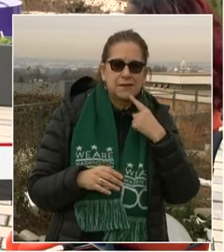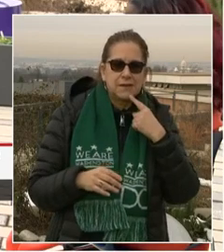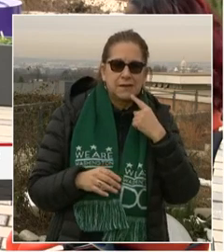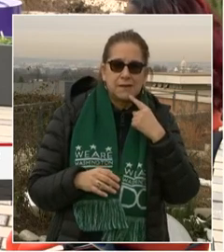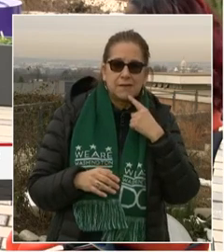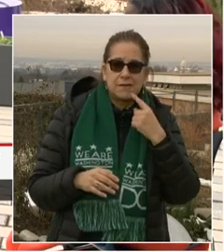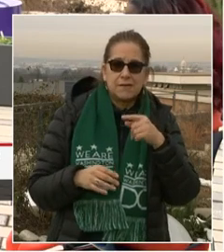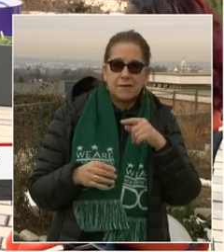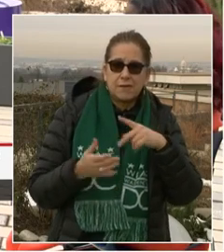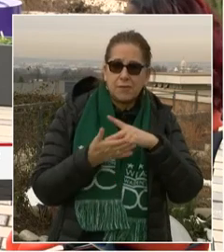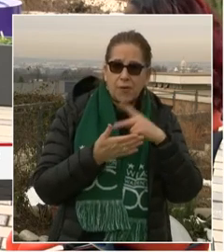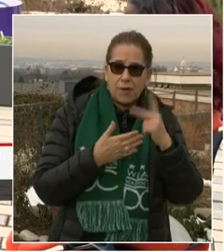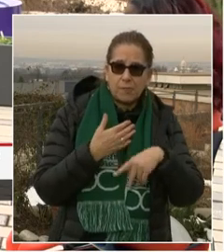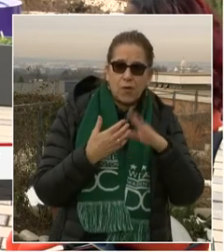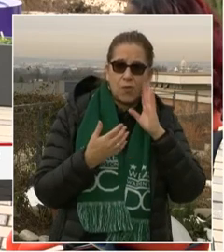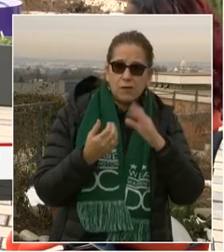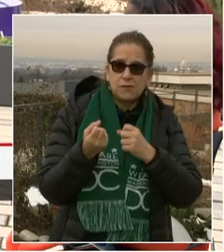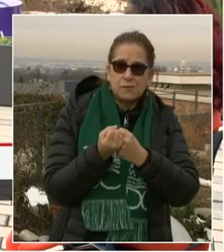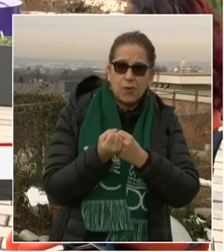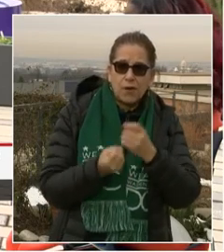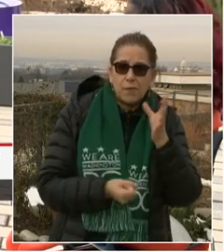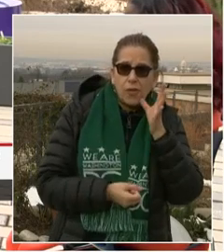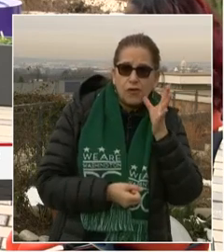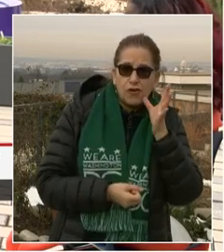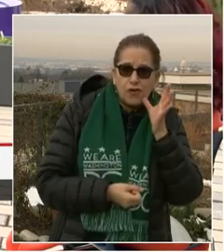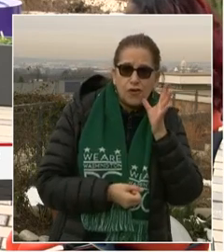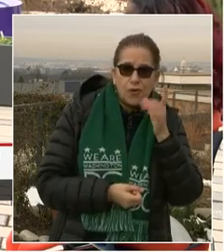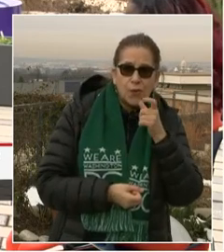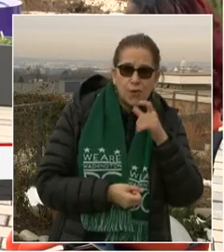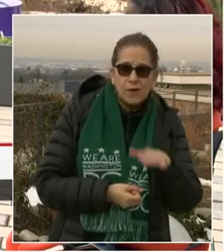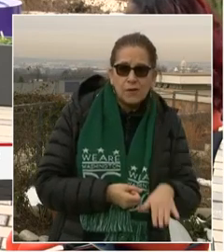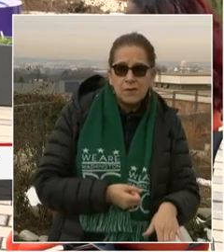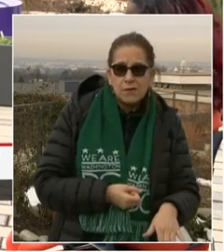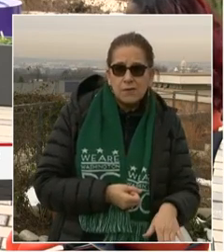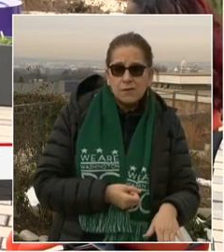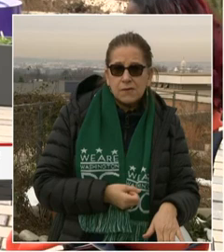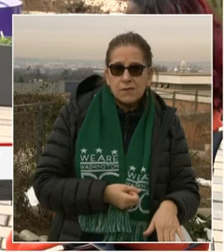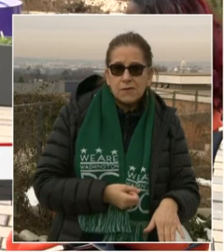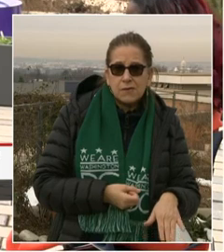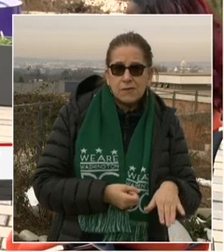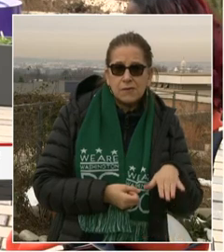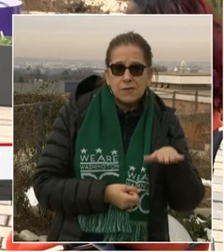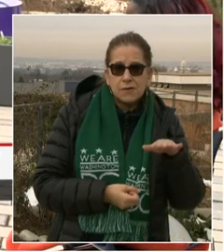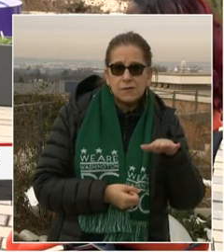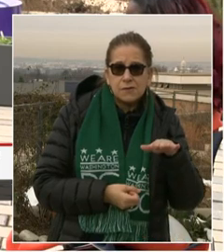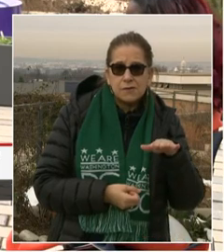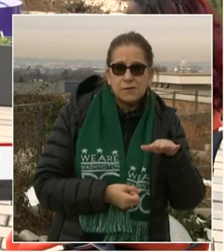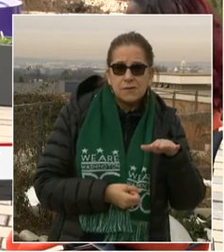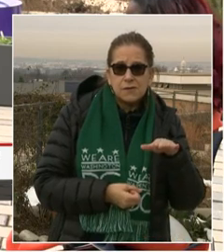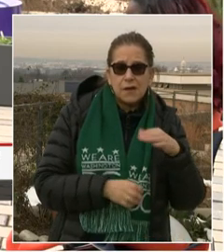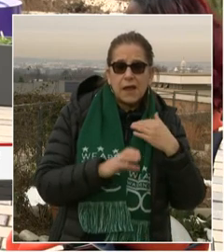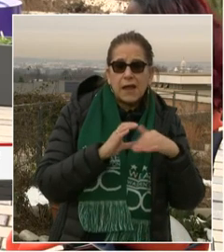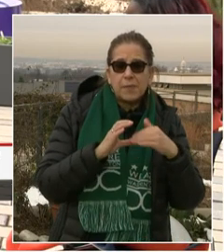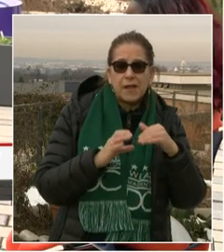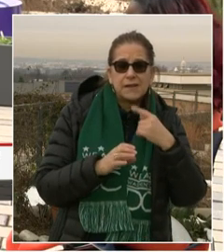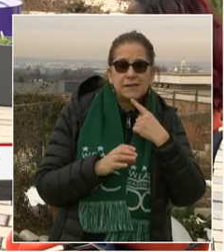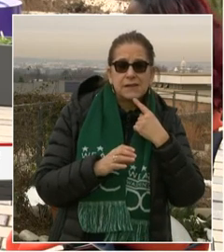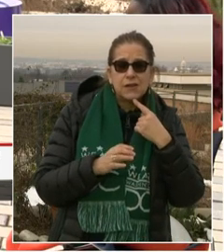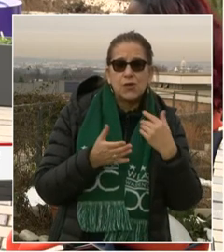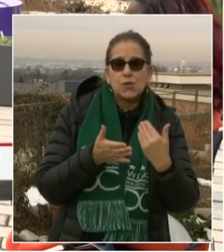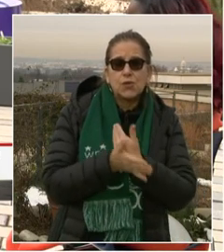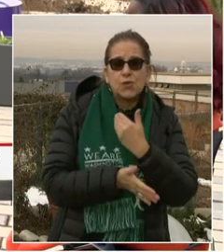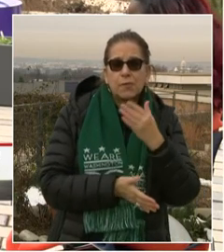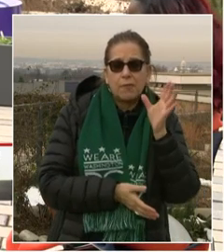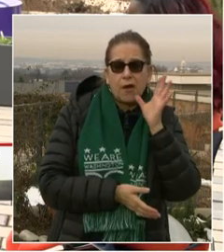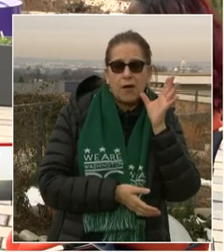who are raising a child 3 months of age or younger. In the email, it clearly say new moms. You still a new mom if your child's